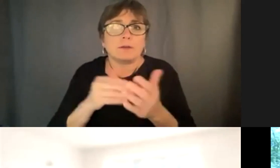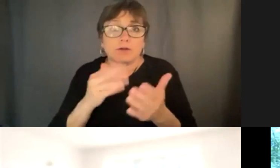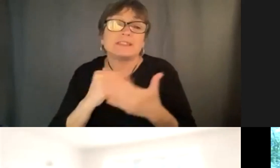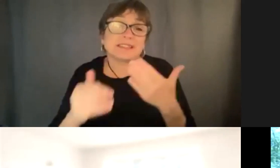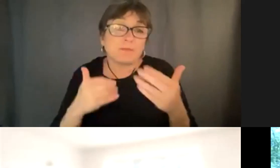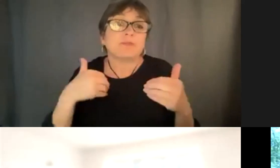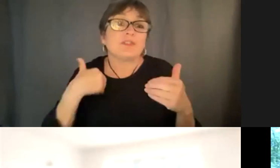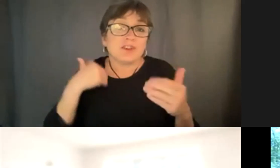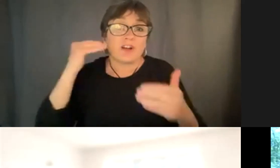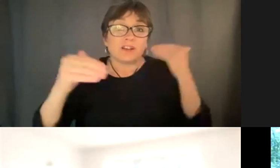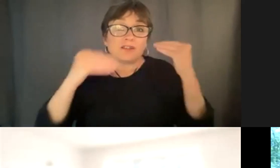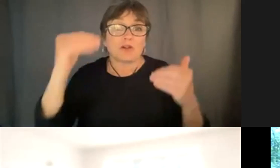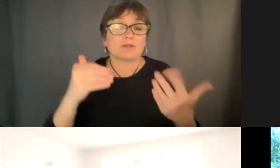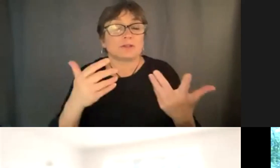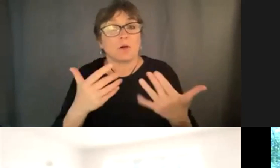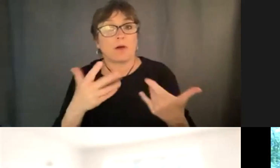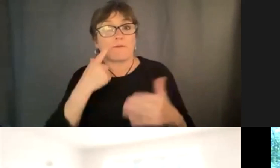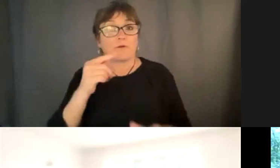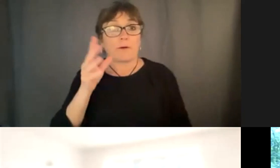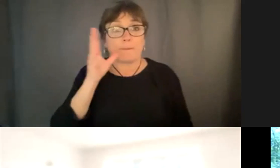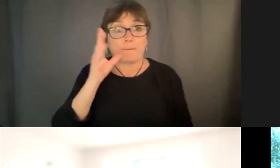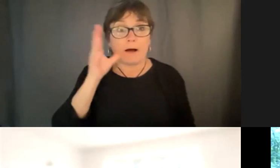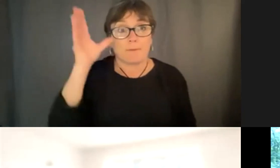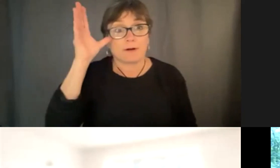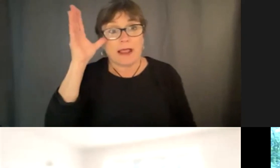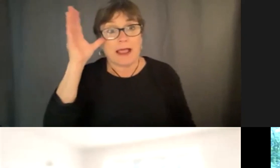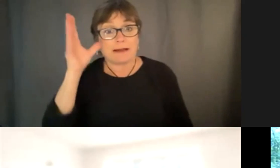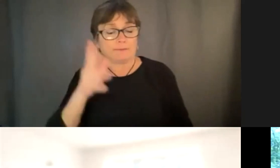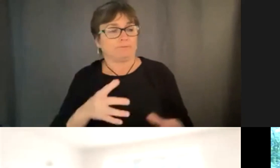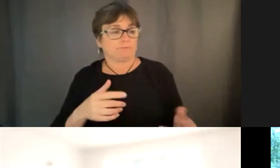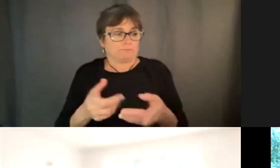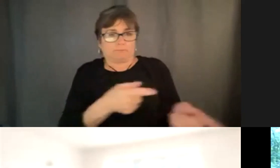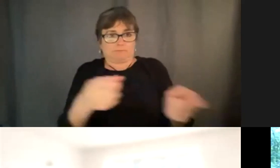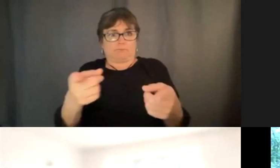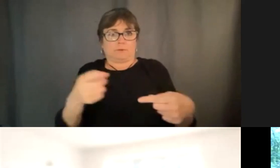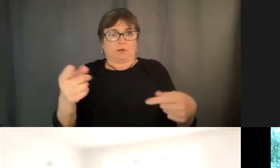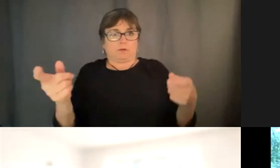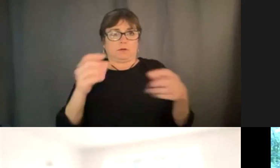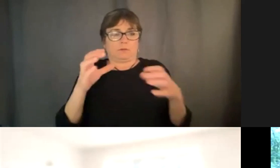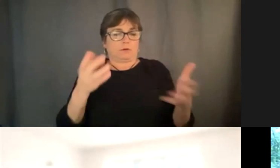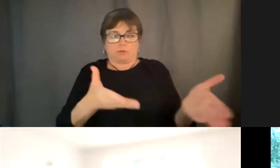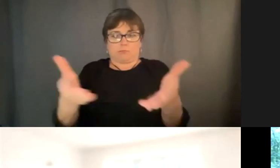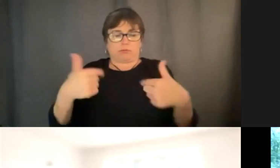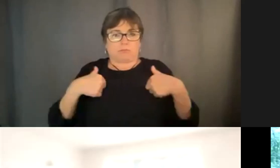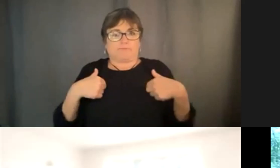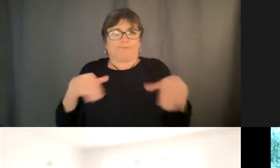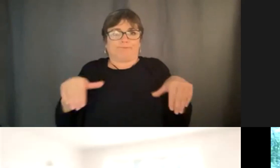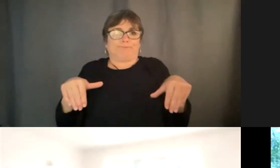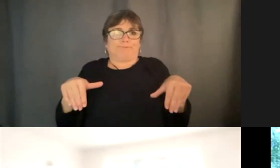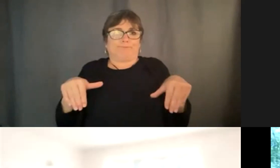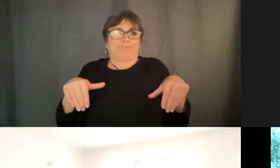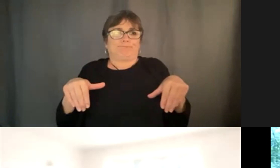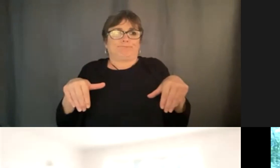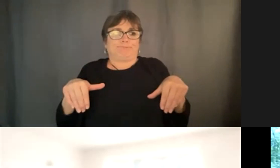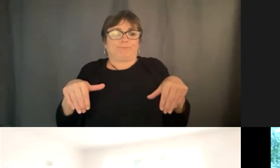who are the ones that step out of that zone, and their parents are like, oh my gosh, I had no idea my kid could do that. And that is truly an